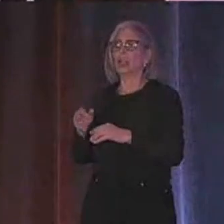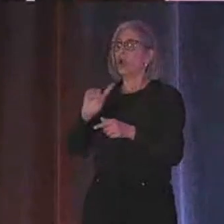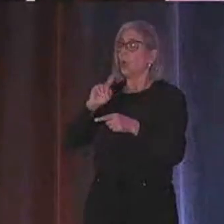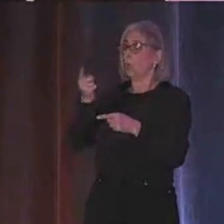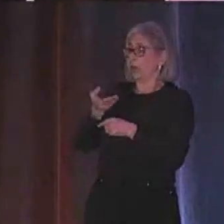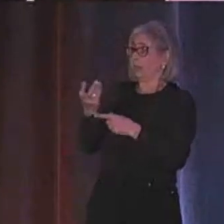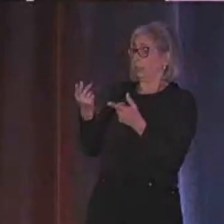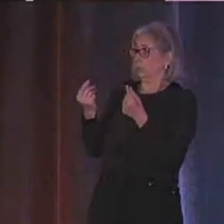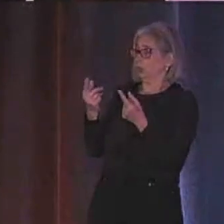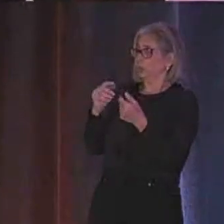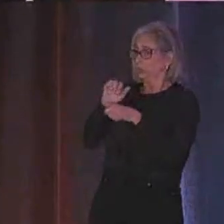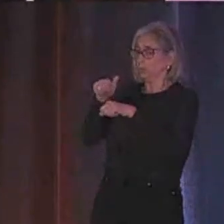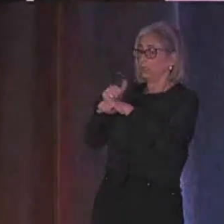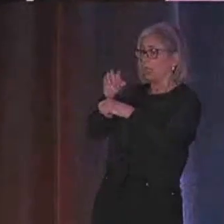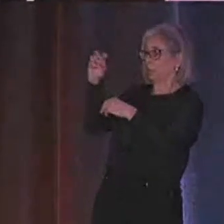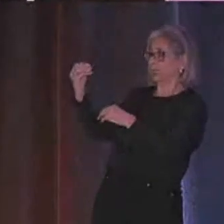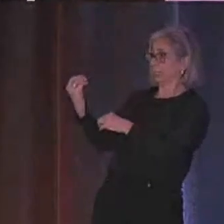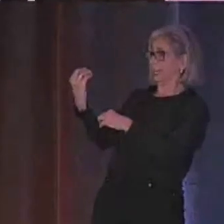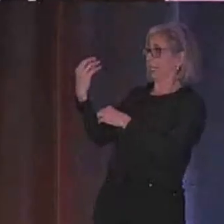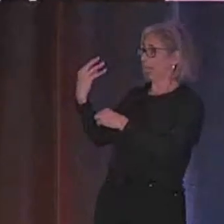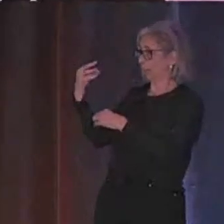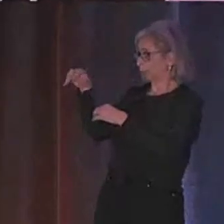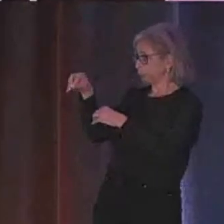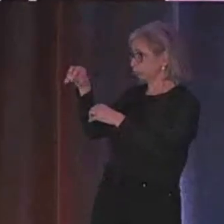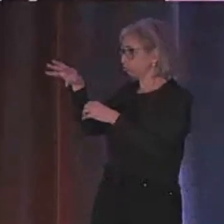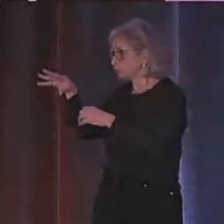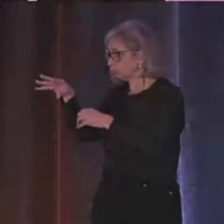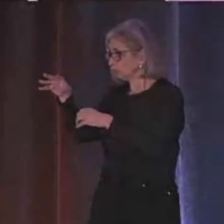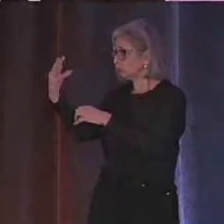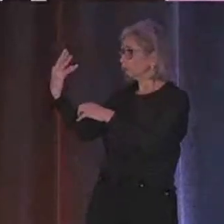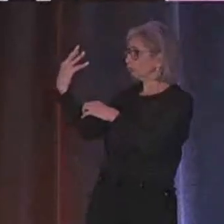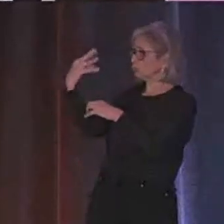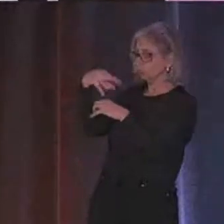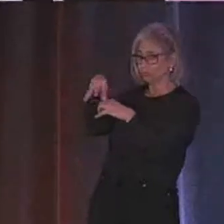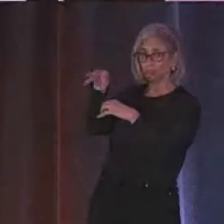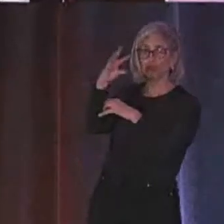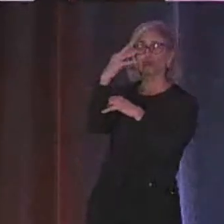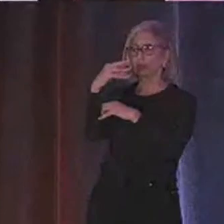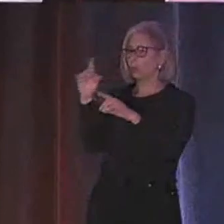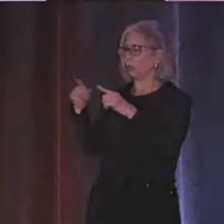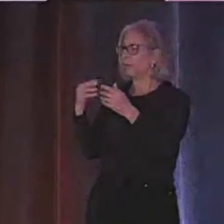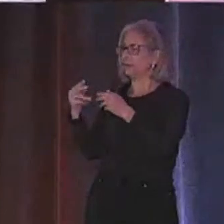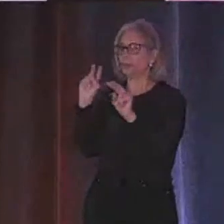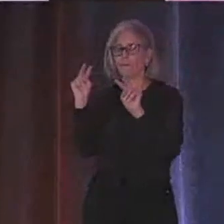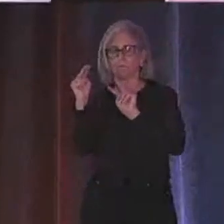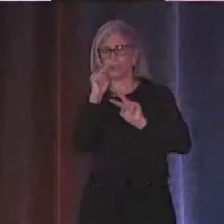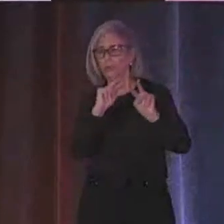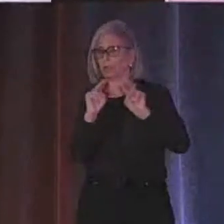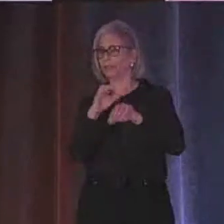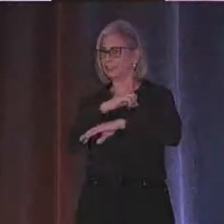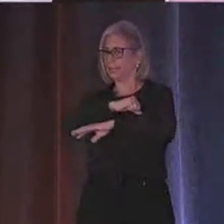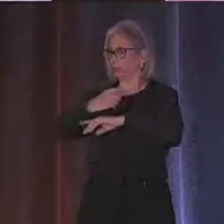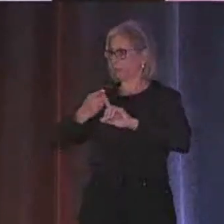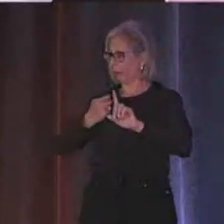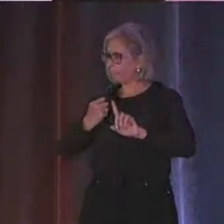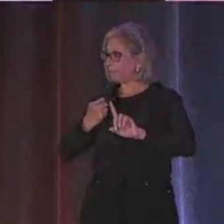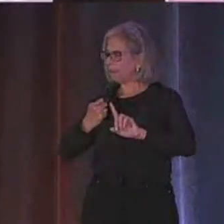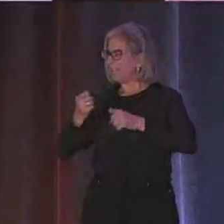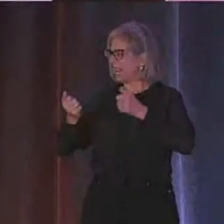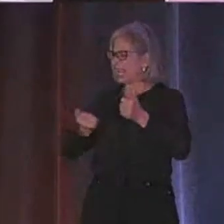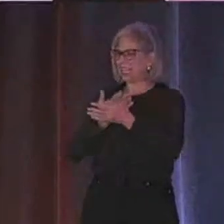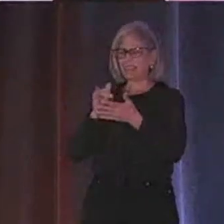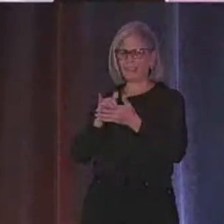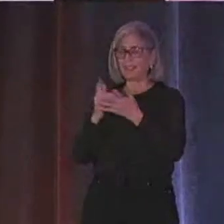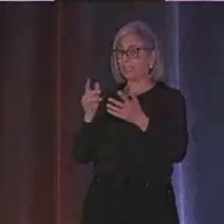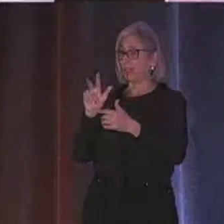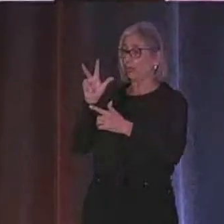you do is you could set a camera, right? So where you're viewing the stage from. And this is everything we're going to be doing is